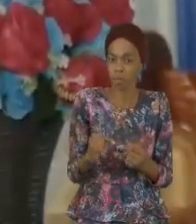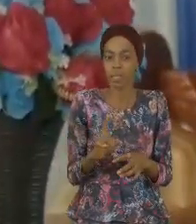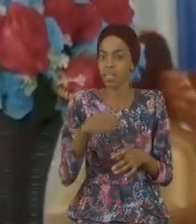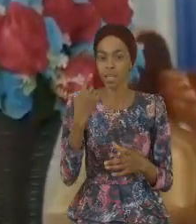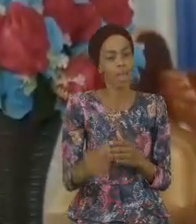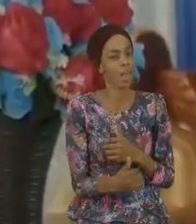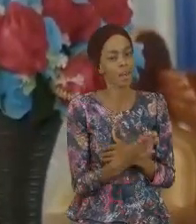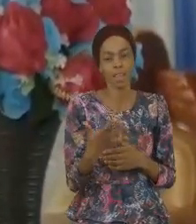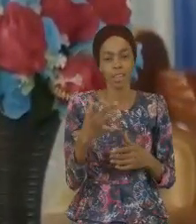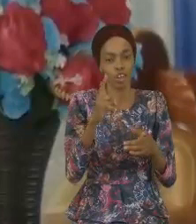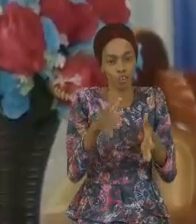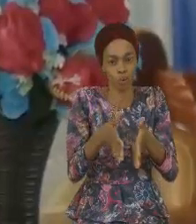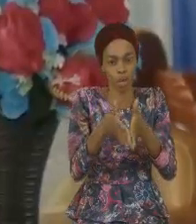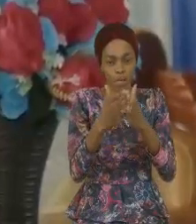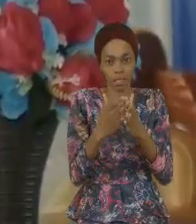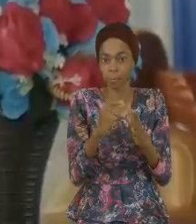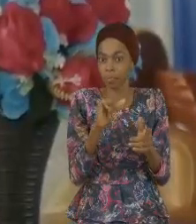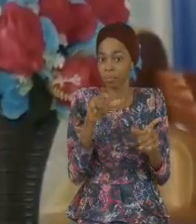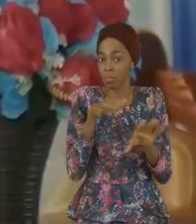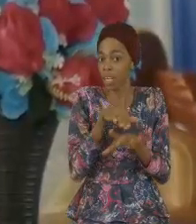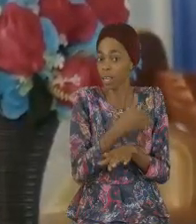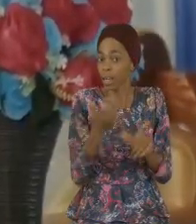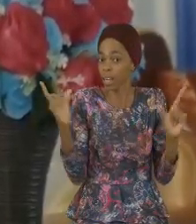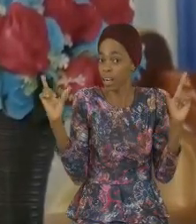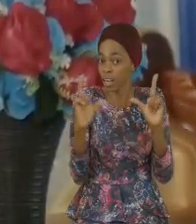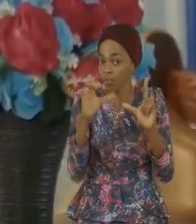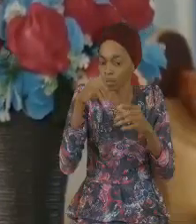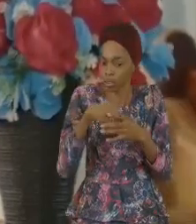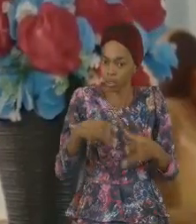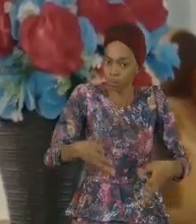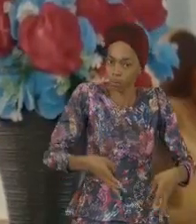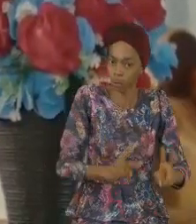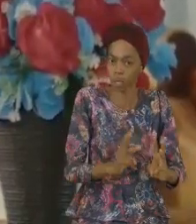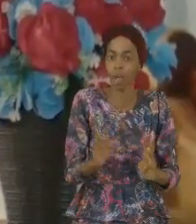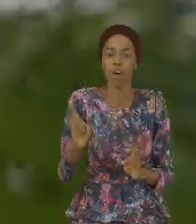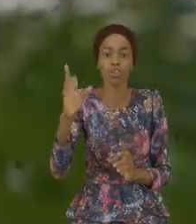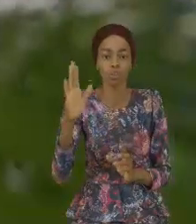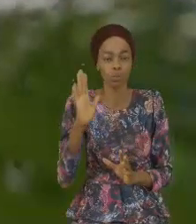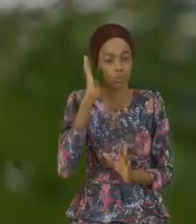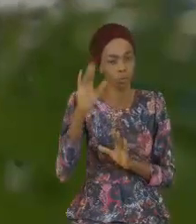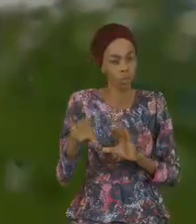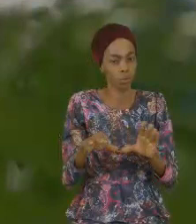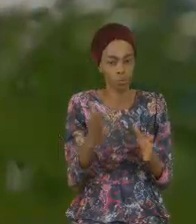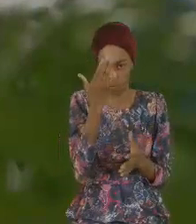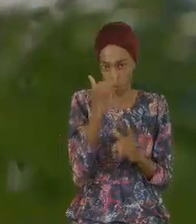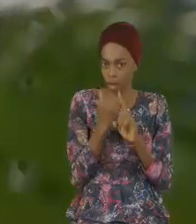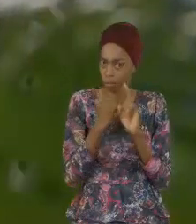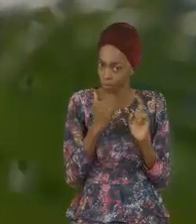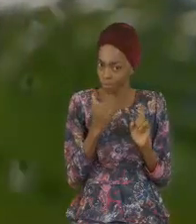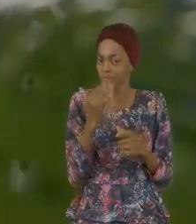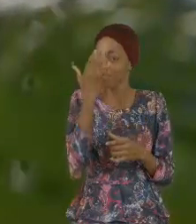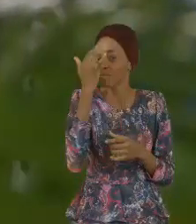any point of the way, any journey in the way, God will do. Why?